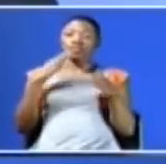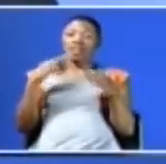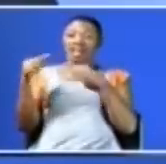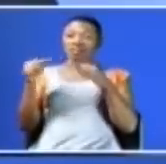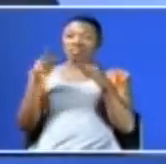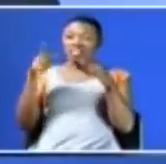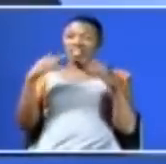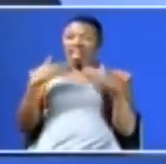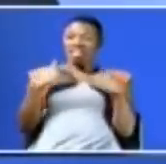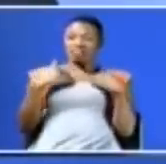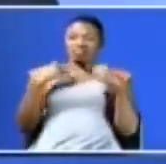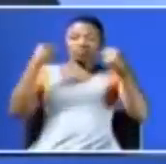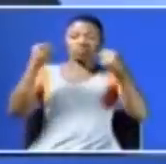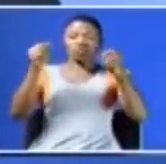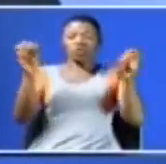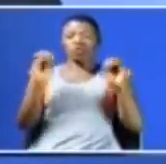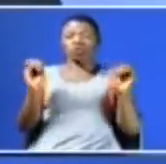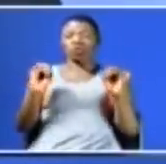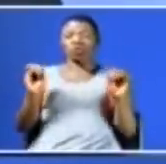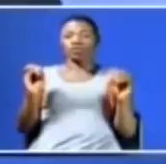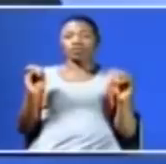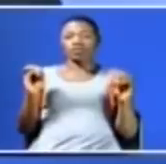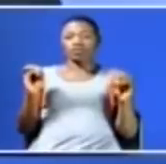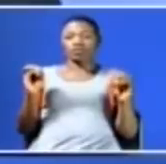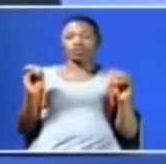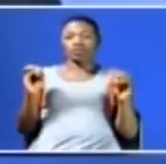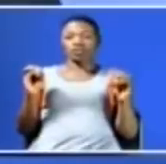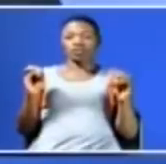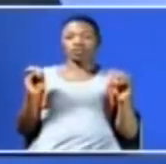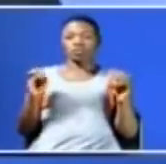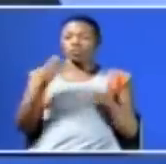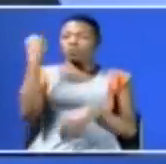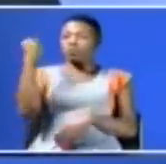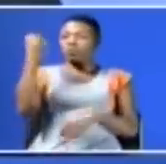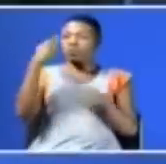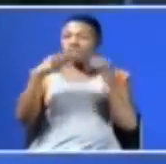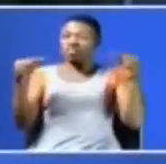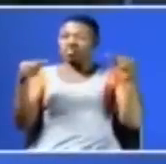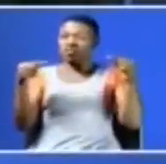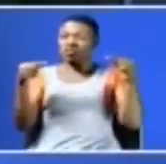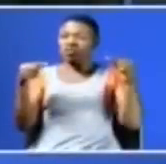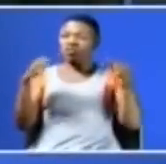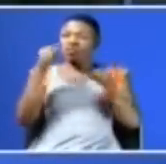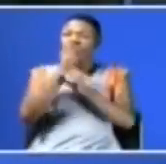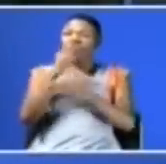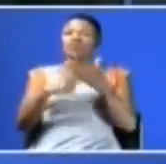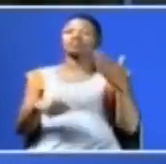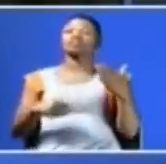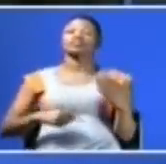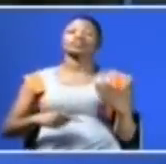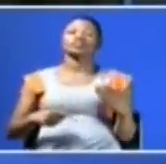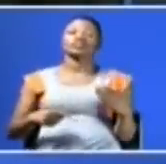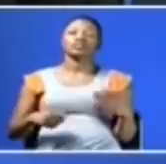the political muscle, not the gravitas of, again, Raila Odinga. So is political opposition in its real sense what it's supposed to when be? When we talk